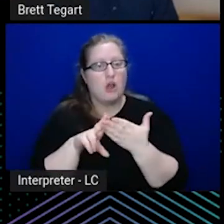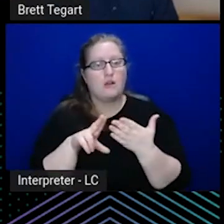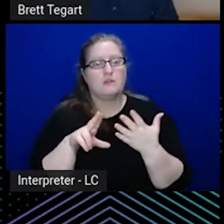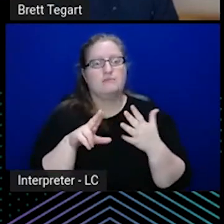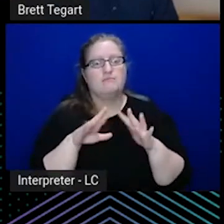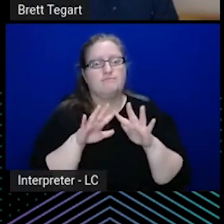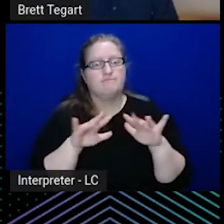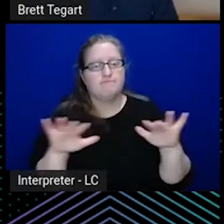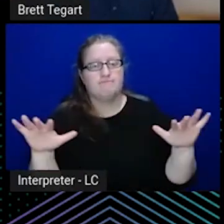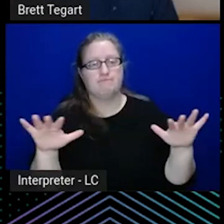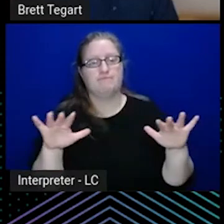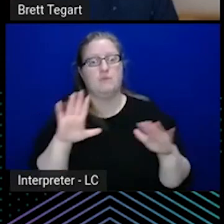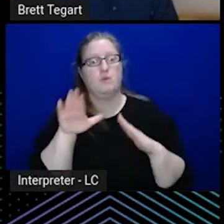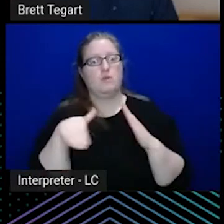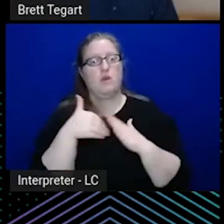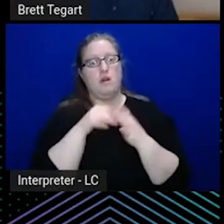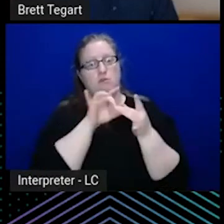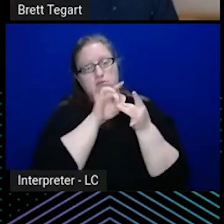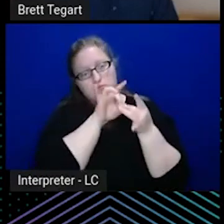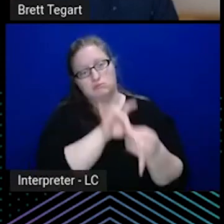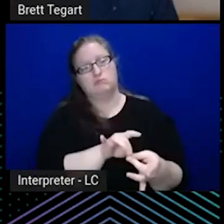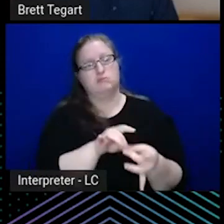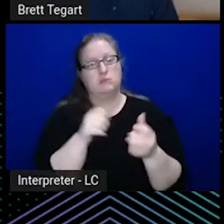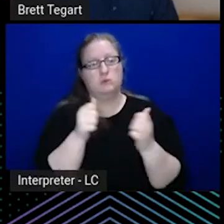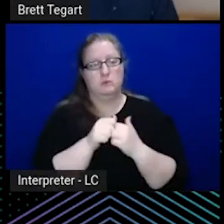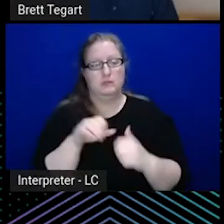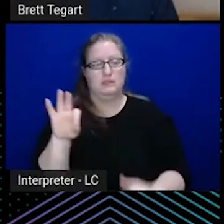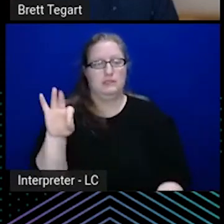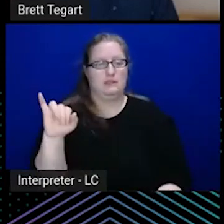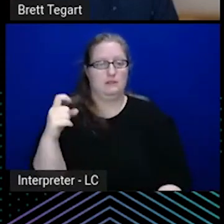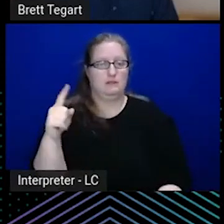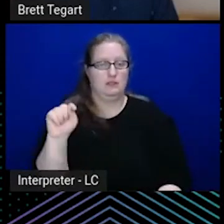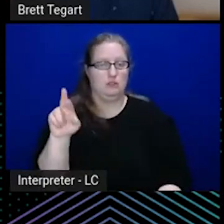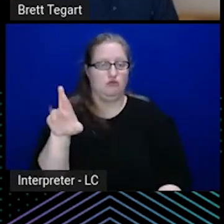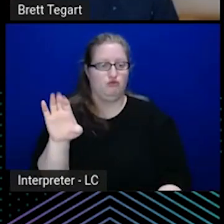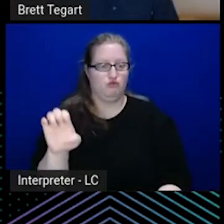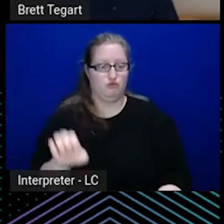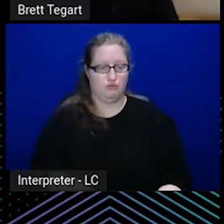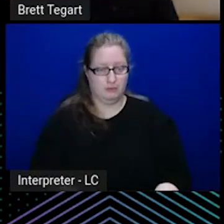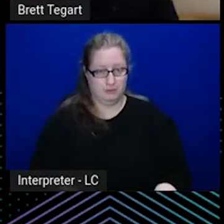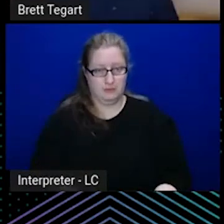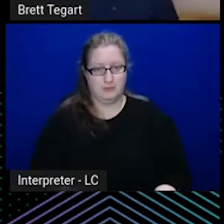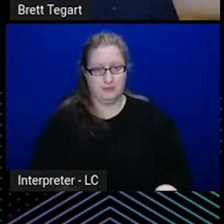forth. All these things belong in the fixture.